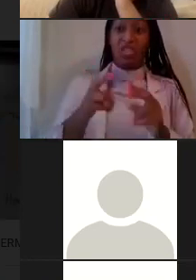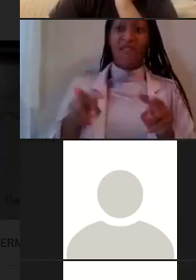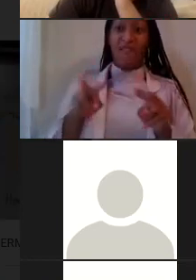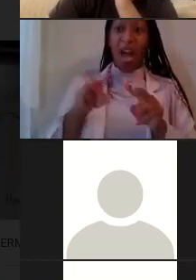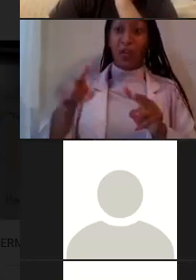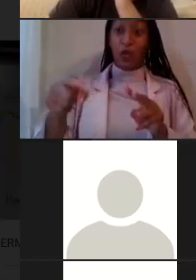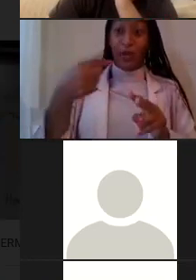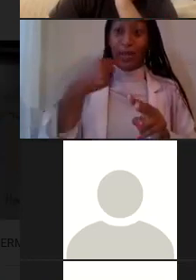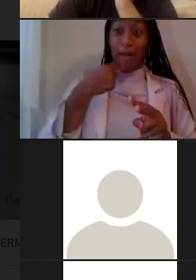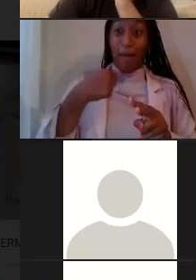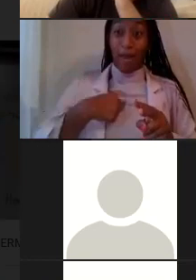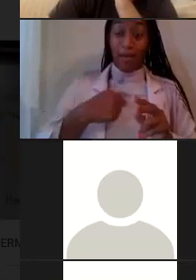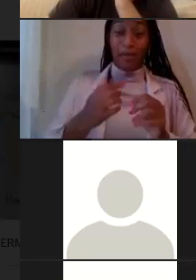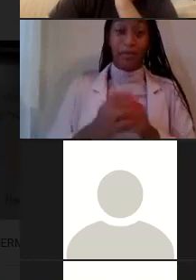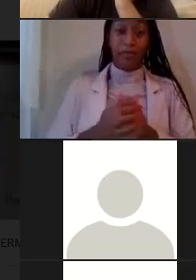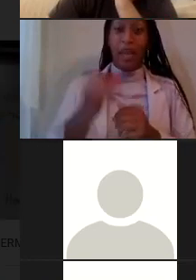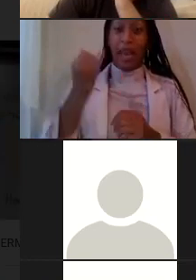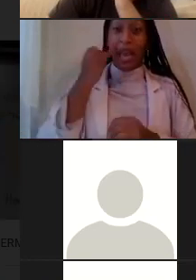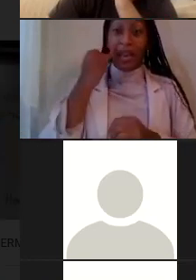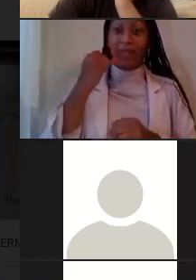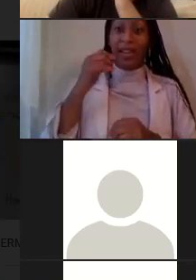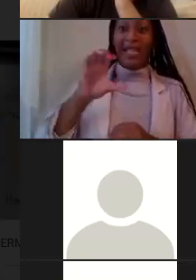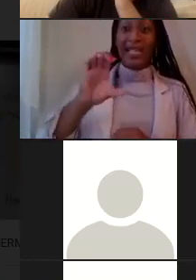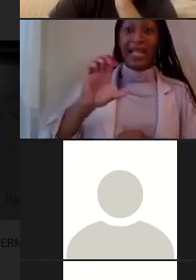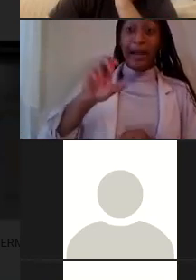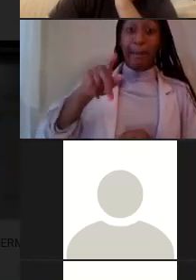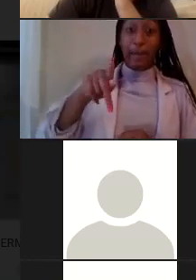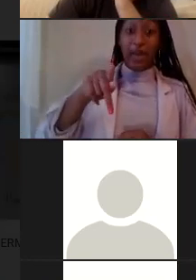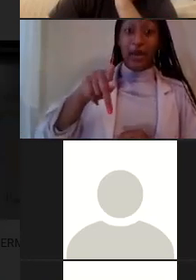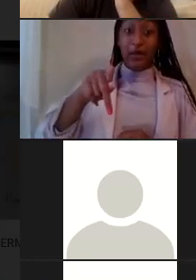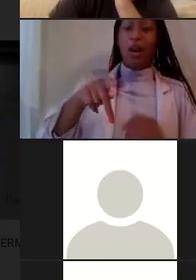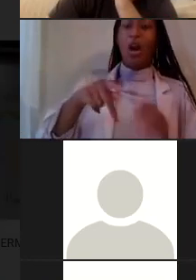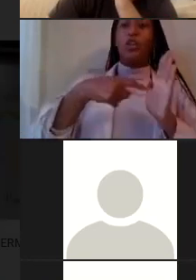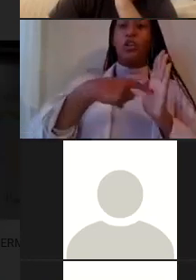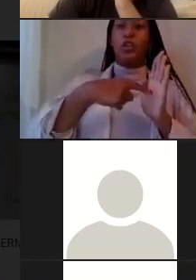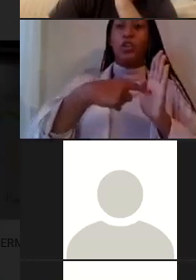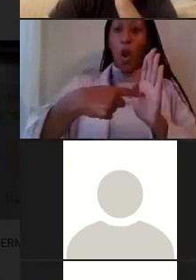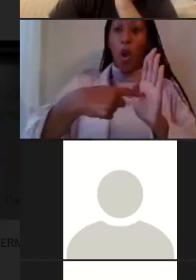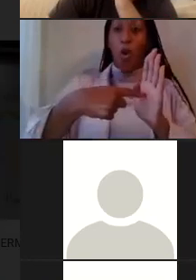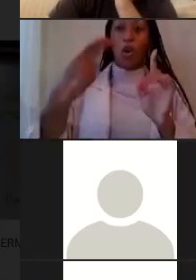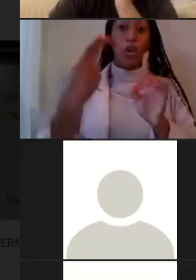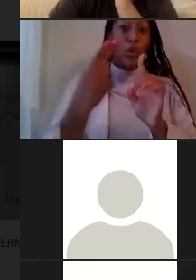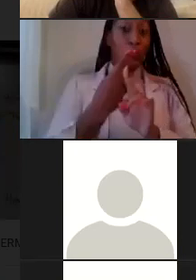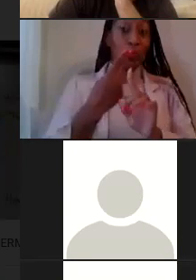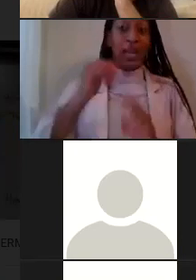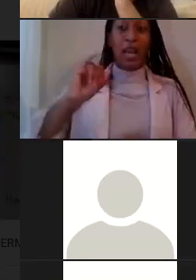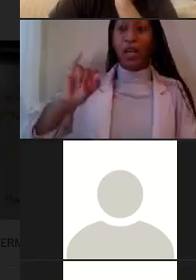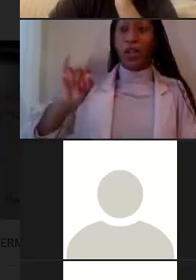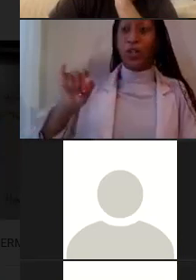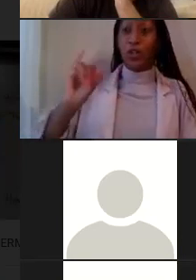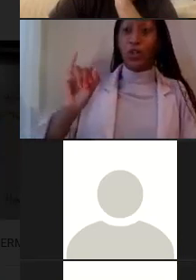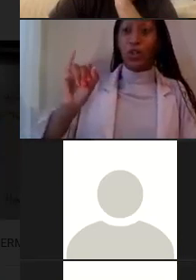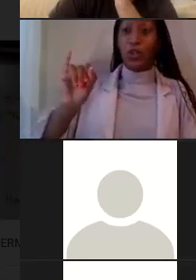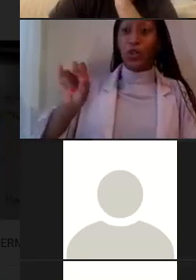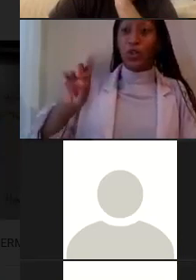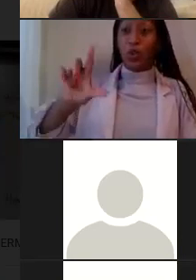So if CP is written using joules, then your answer will be in joules. If CP is written in kilojoules, your answer will be